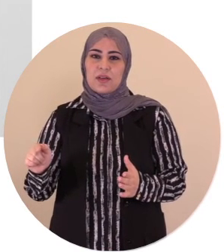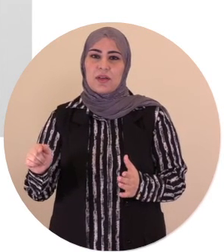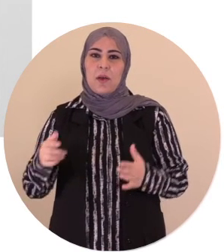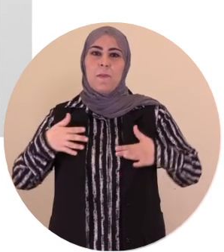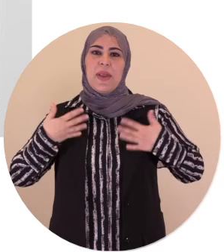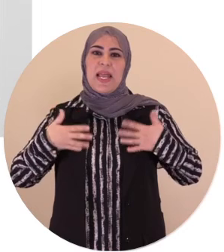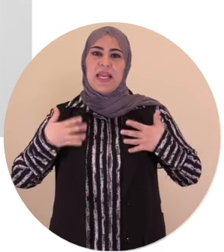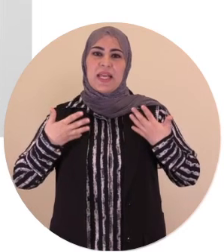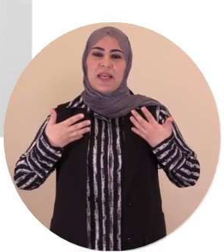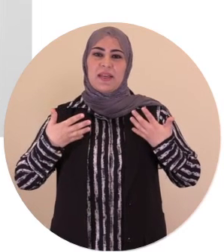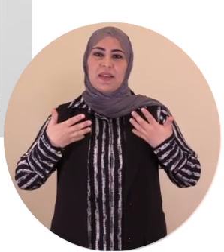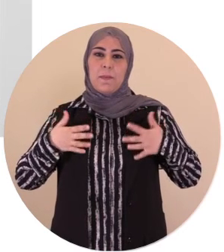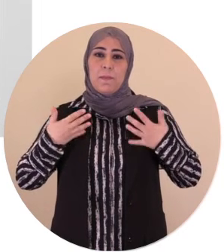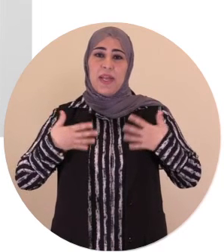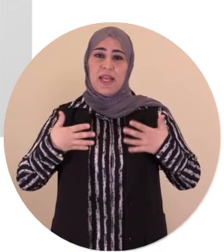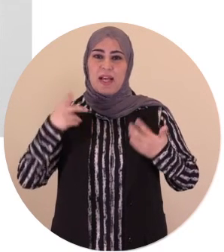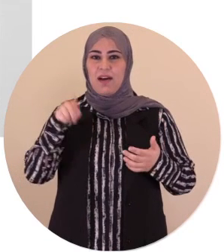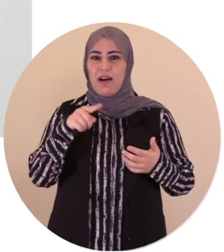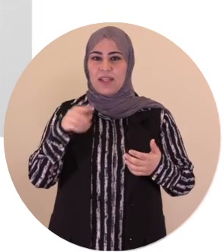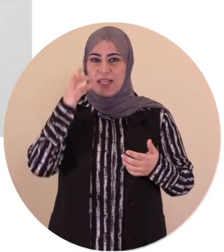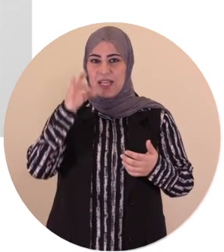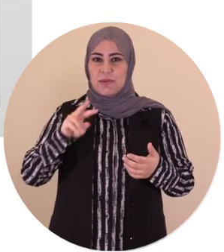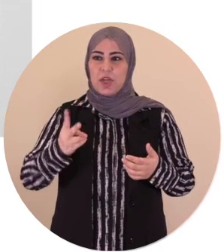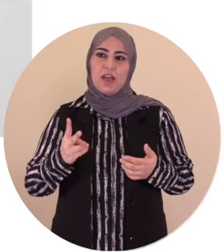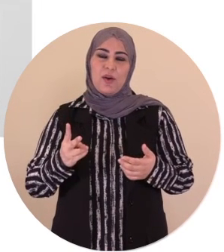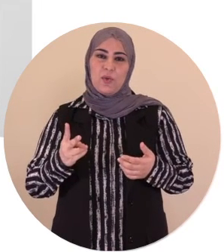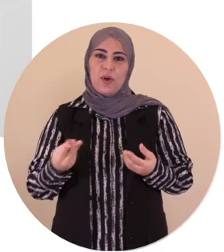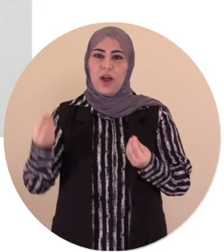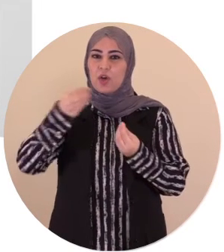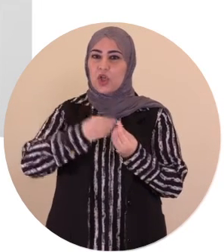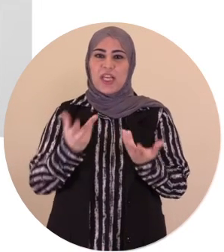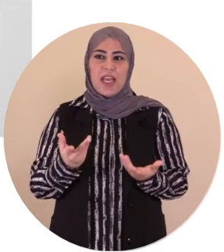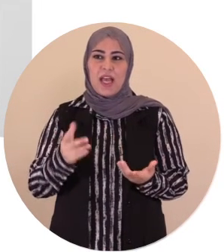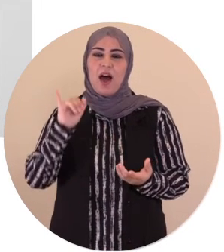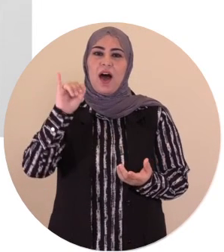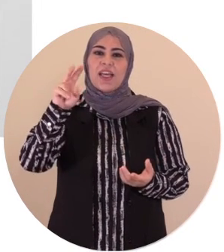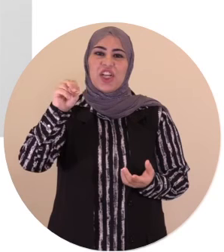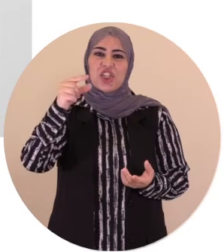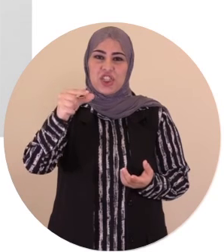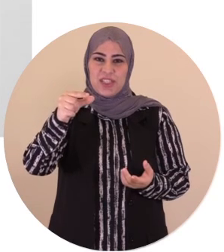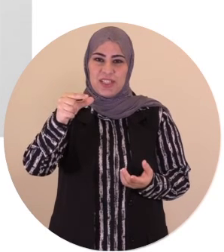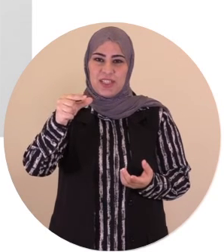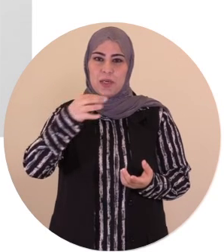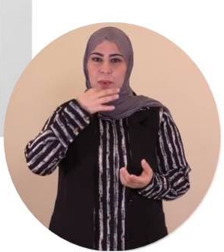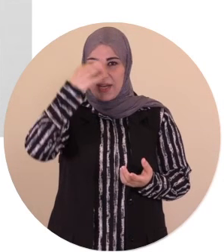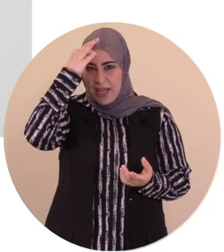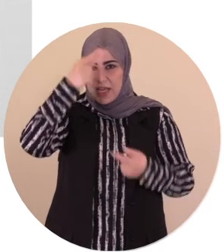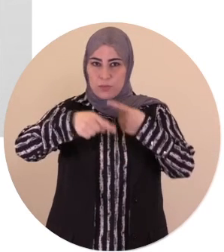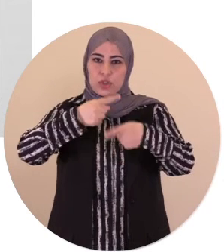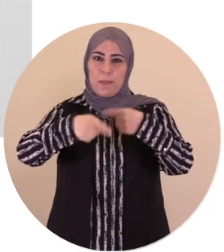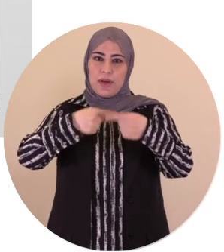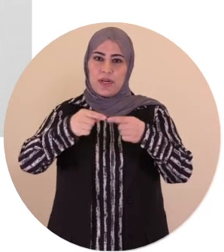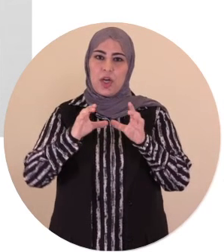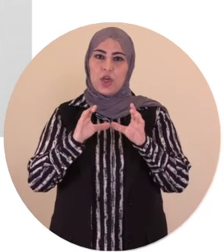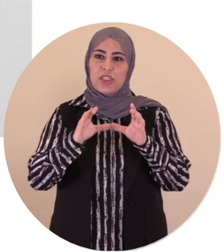which tense? In ing, and this is past perfect continuous. We had been playing tennis for only a few minutes when